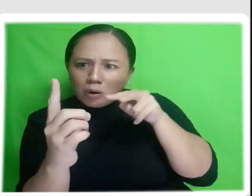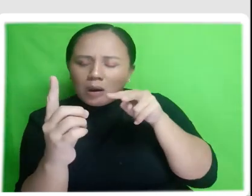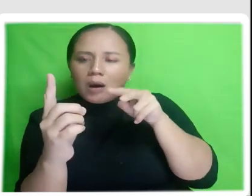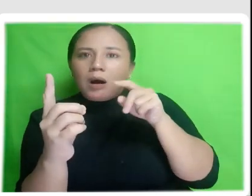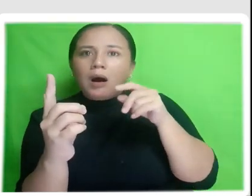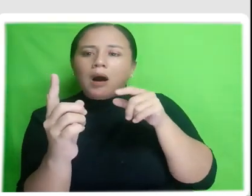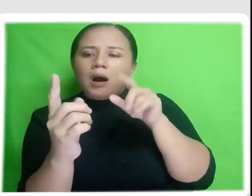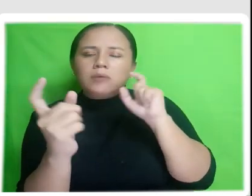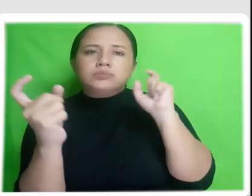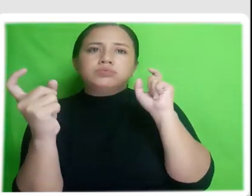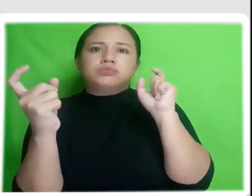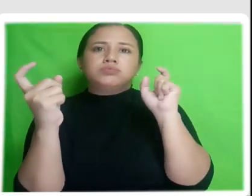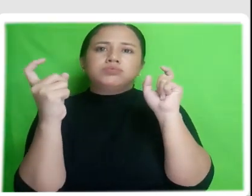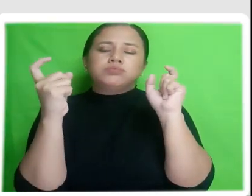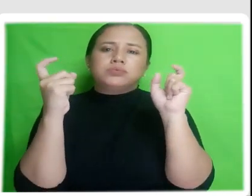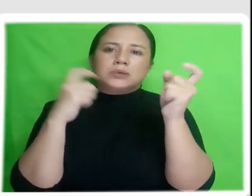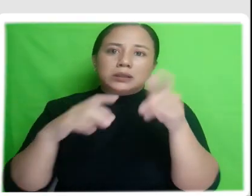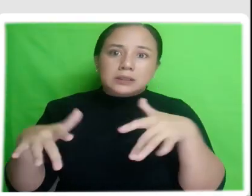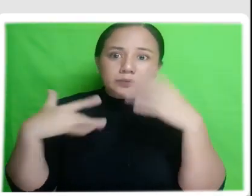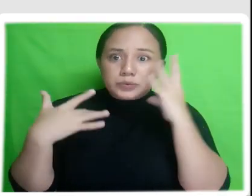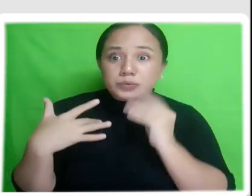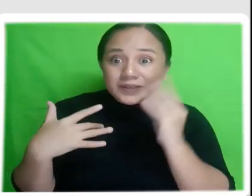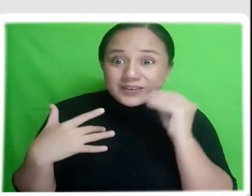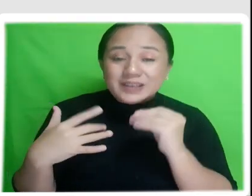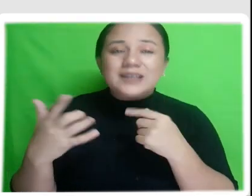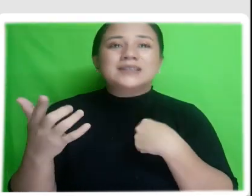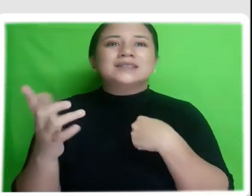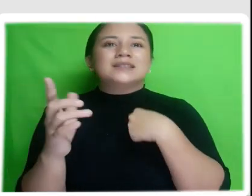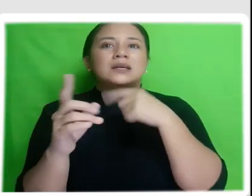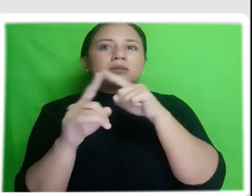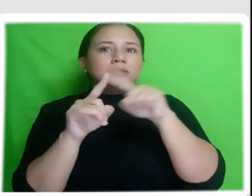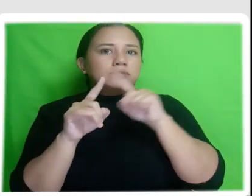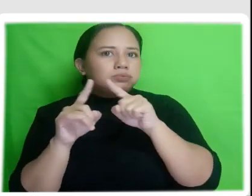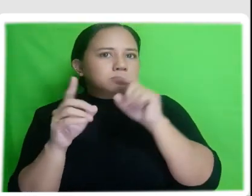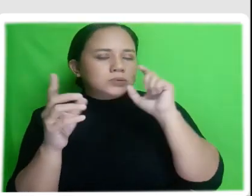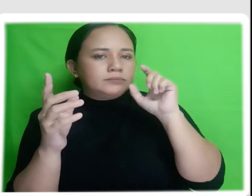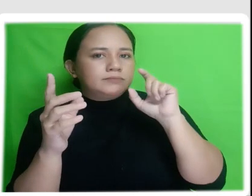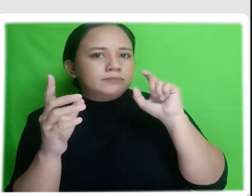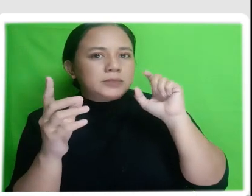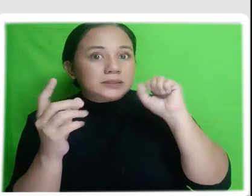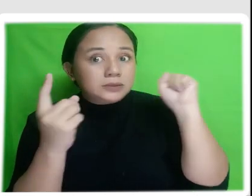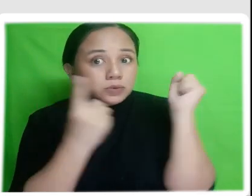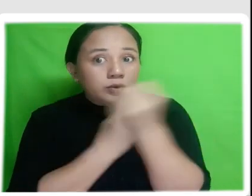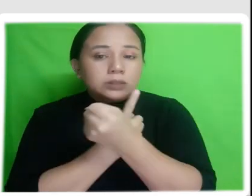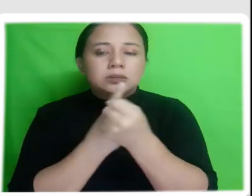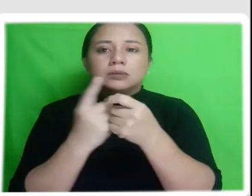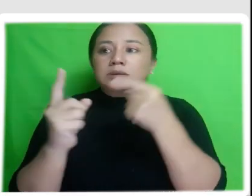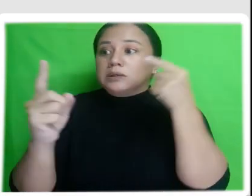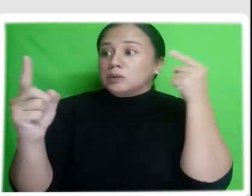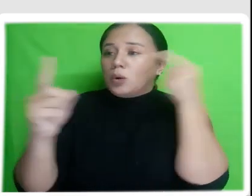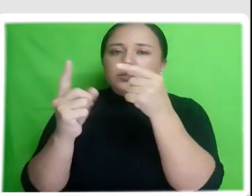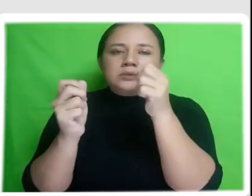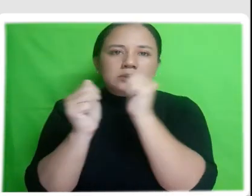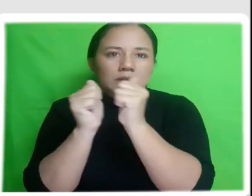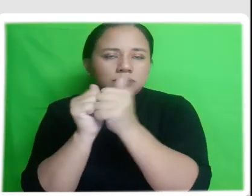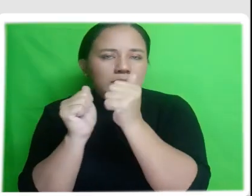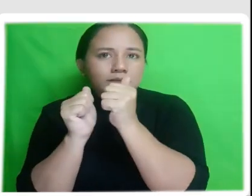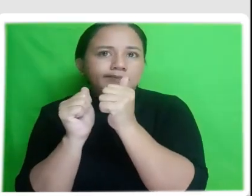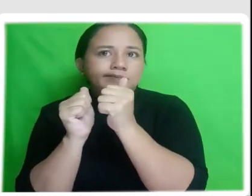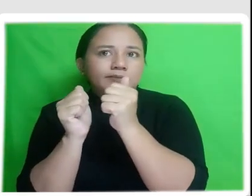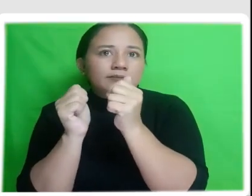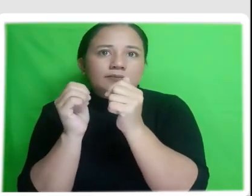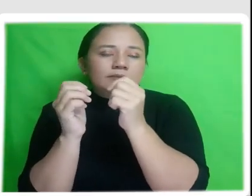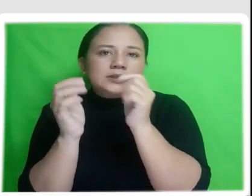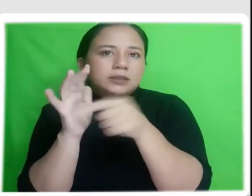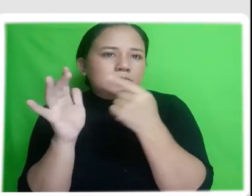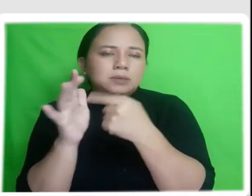We respond to changing situations. Some motives may become stronger and more important. Others